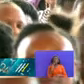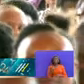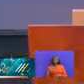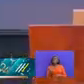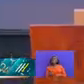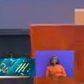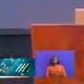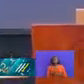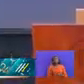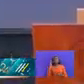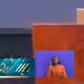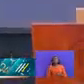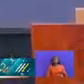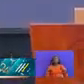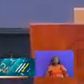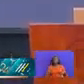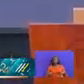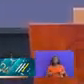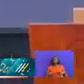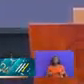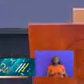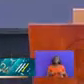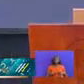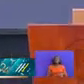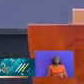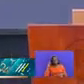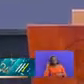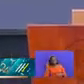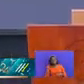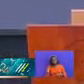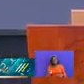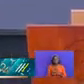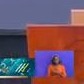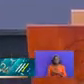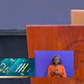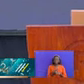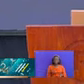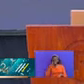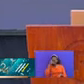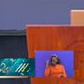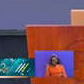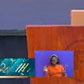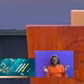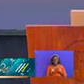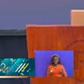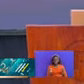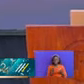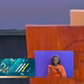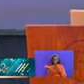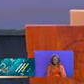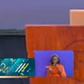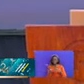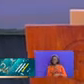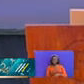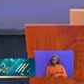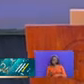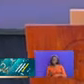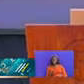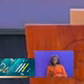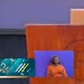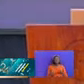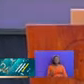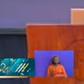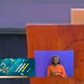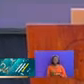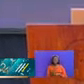to raise men that are thinking different to interact with the throne because you can't serve the throne when you're mediocre and then the Lord told me do you know